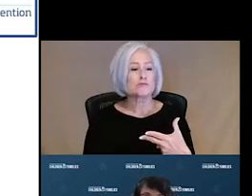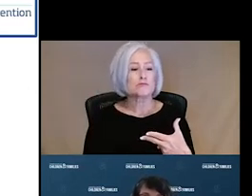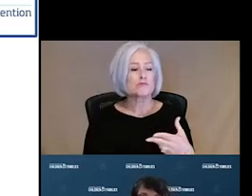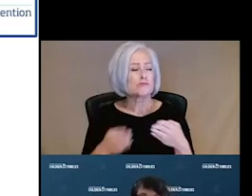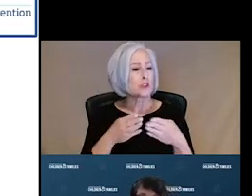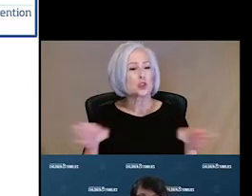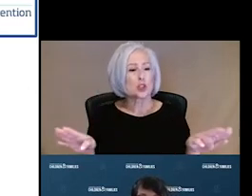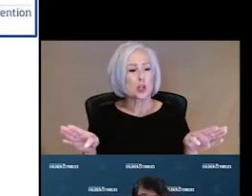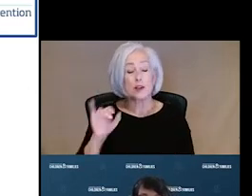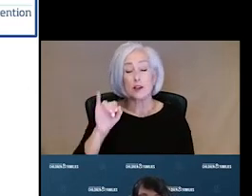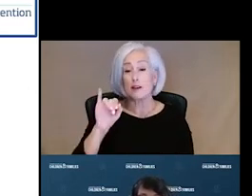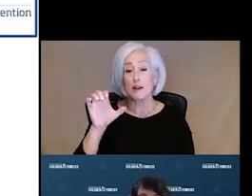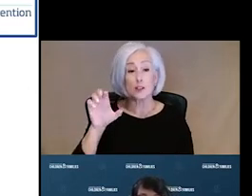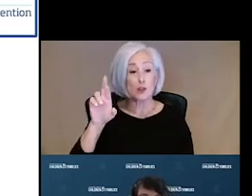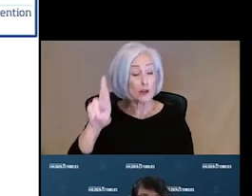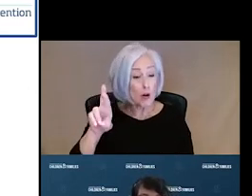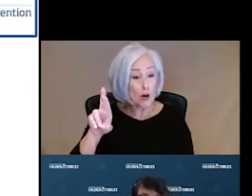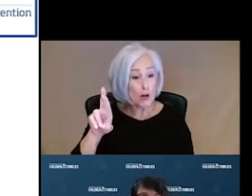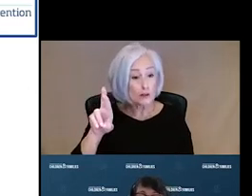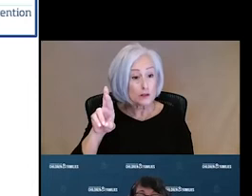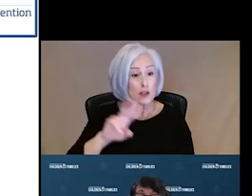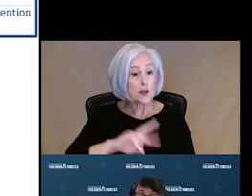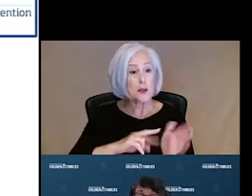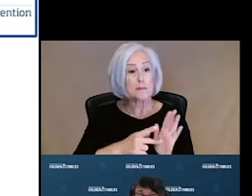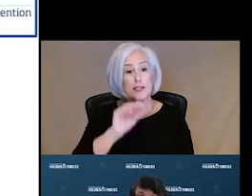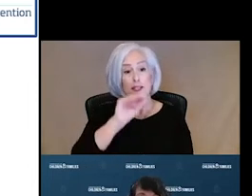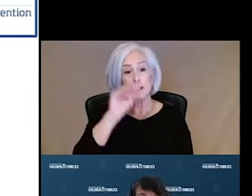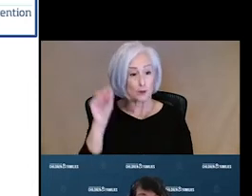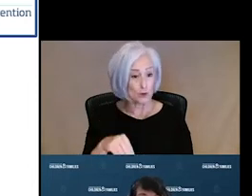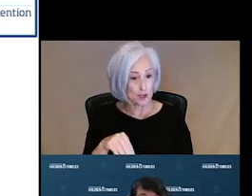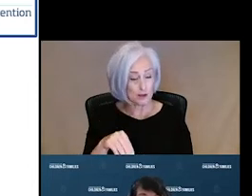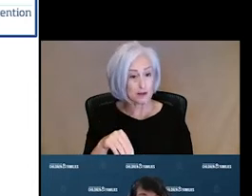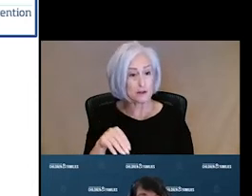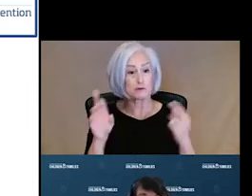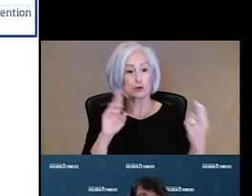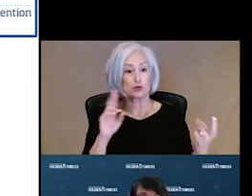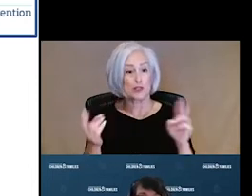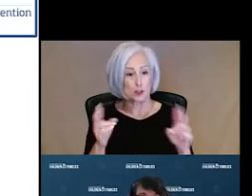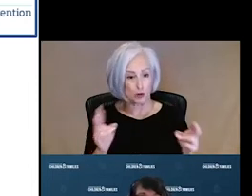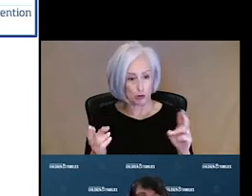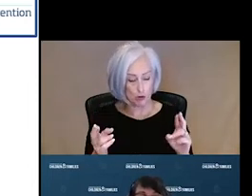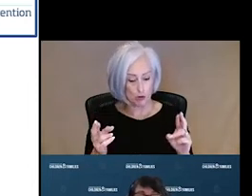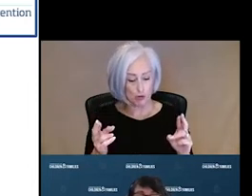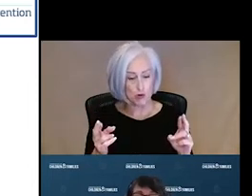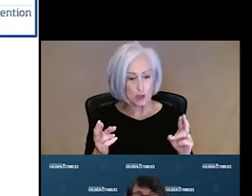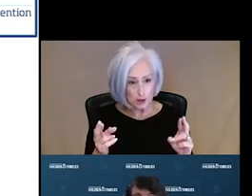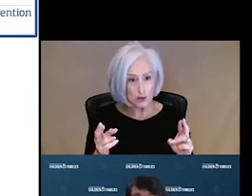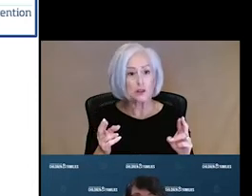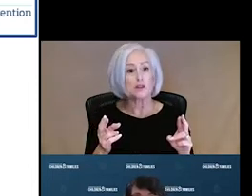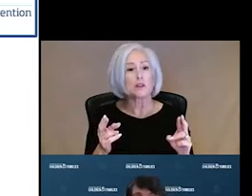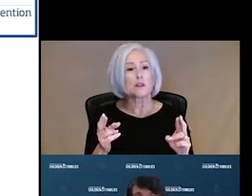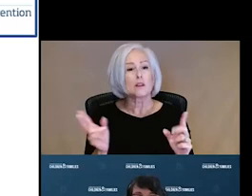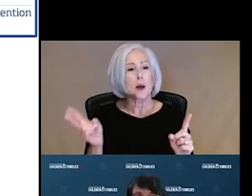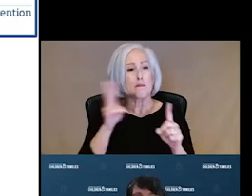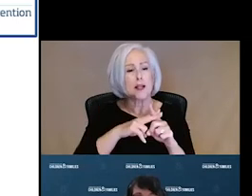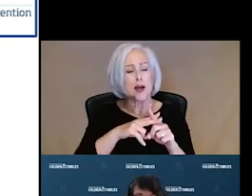an indirect cost rate is the percentage of an organization's indirect costs to some subset of